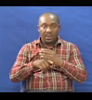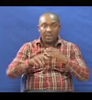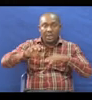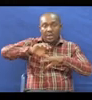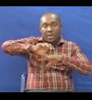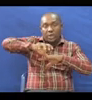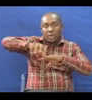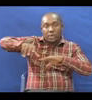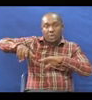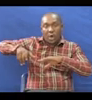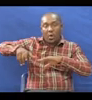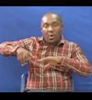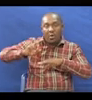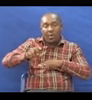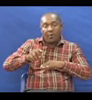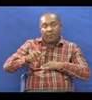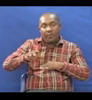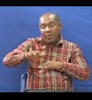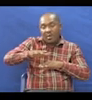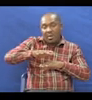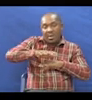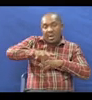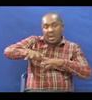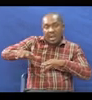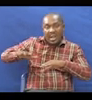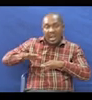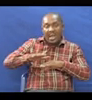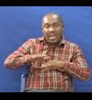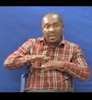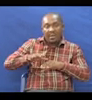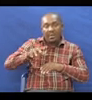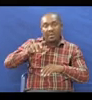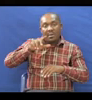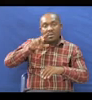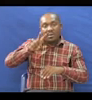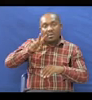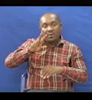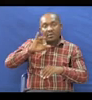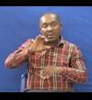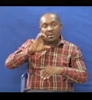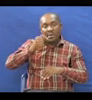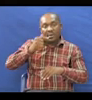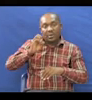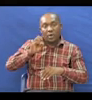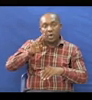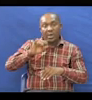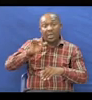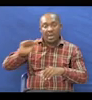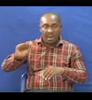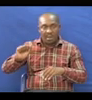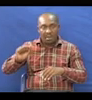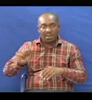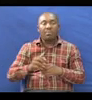Lake Victoria or western side of Lake Victoria, Nyarubanja, as it is